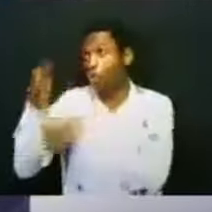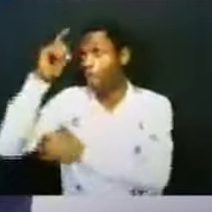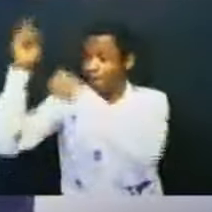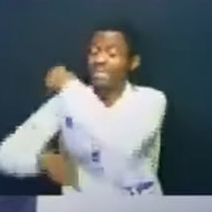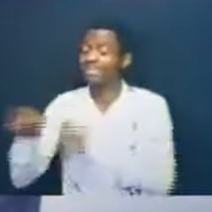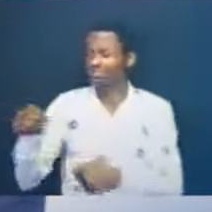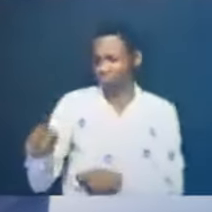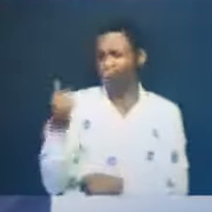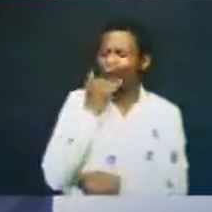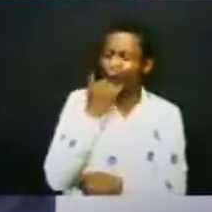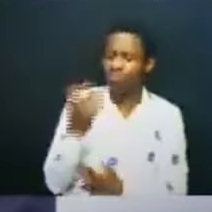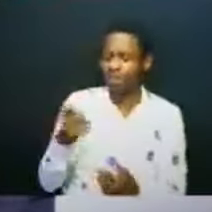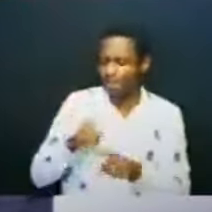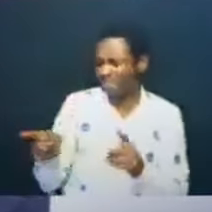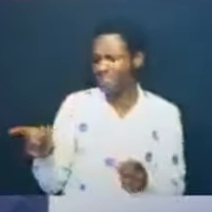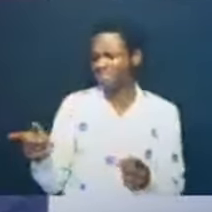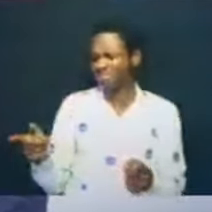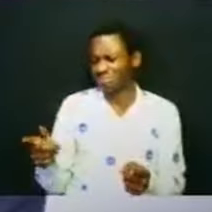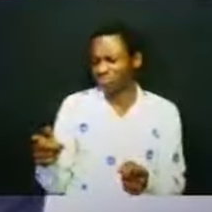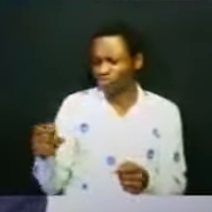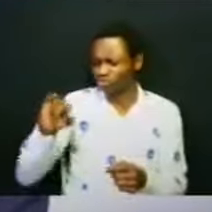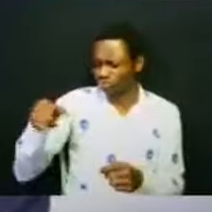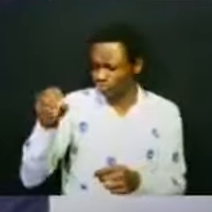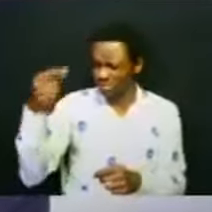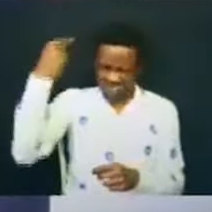befallen you. The